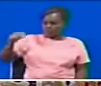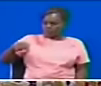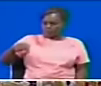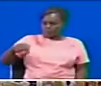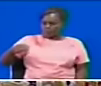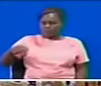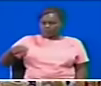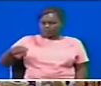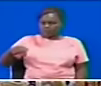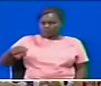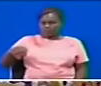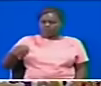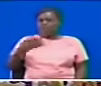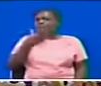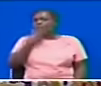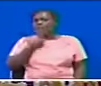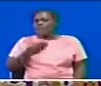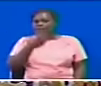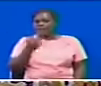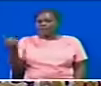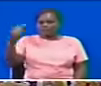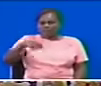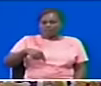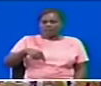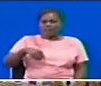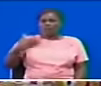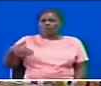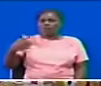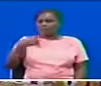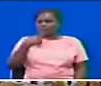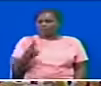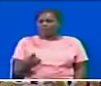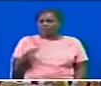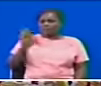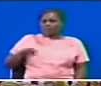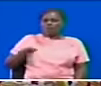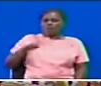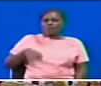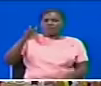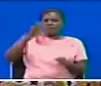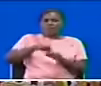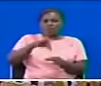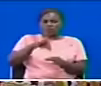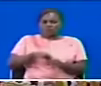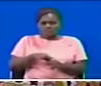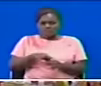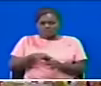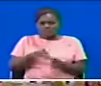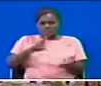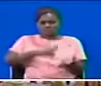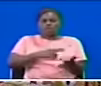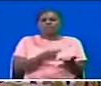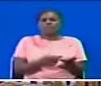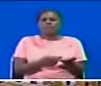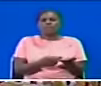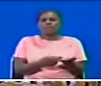that men will come out always and say that the women vote is so safe.